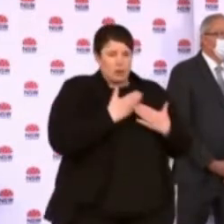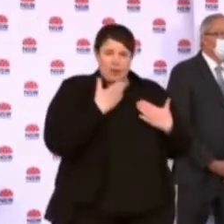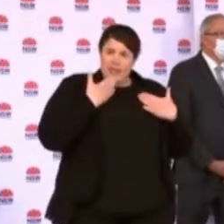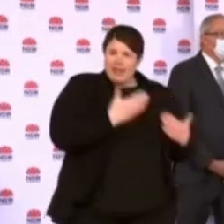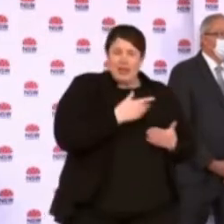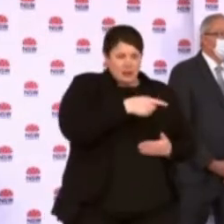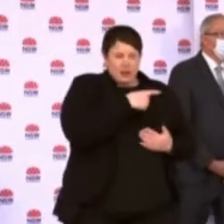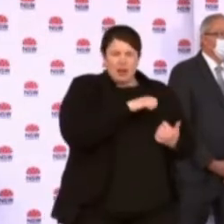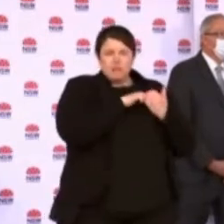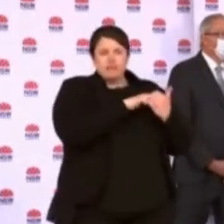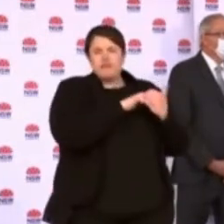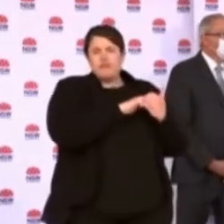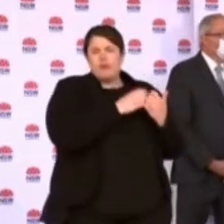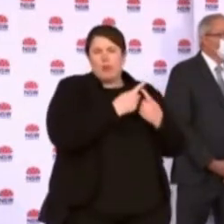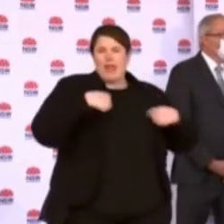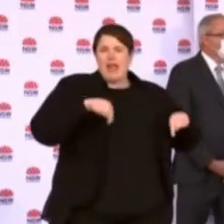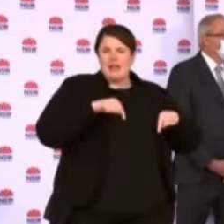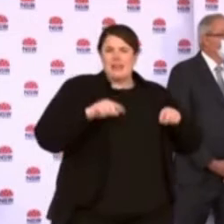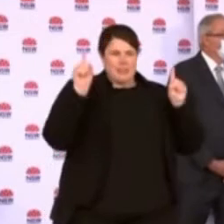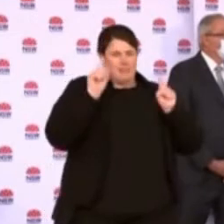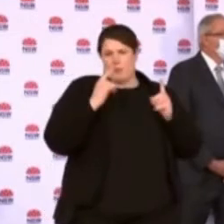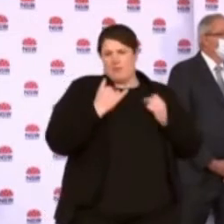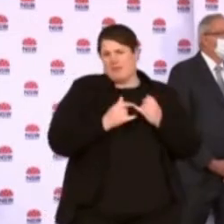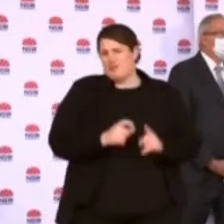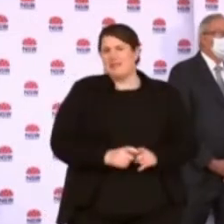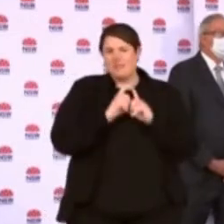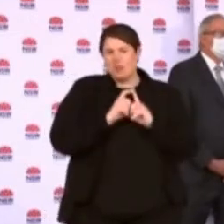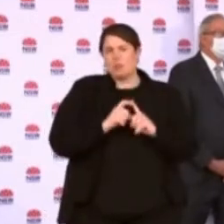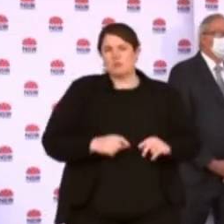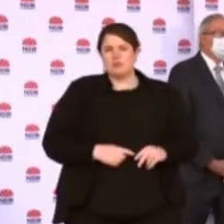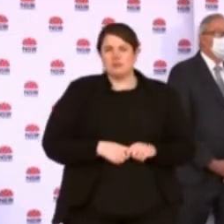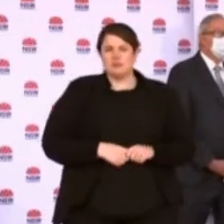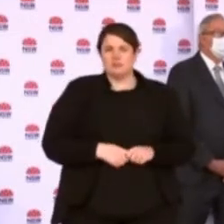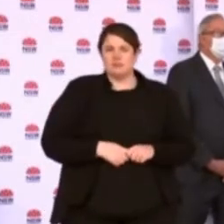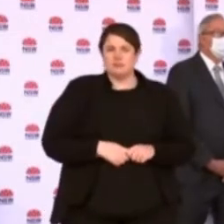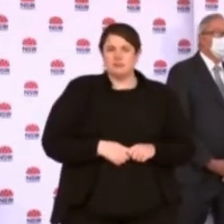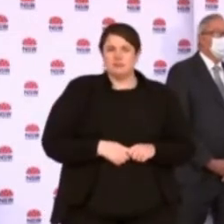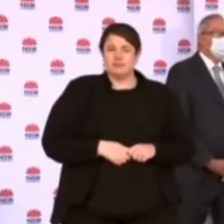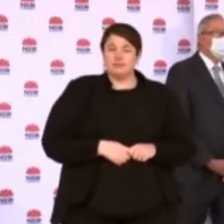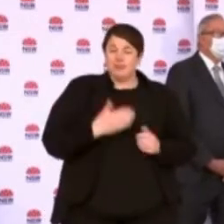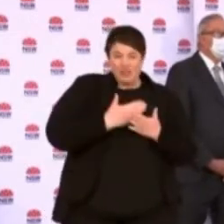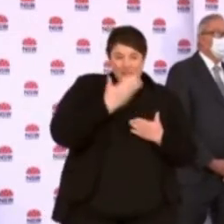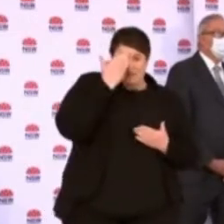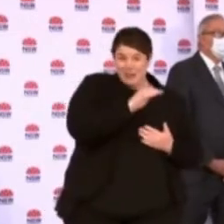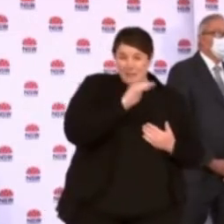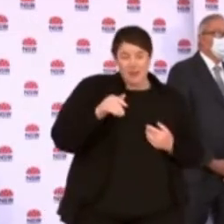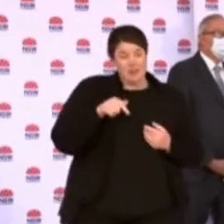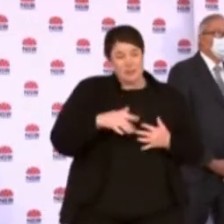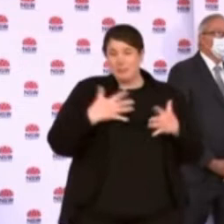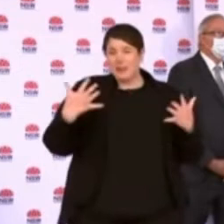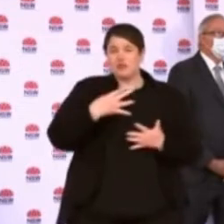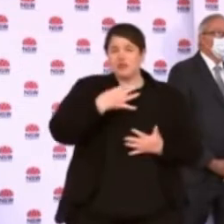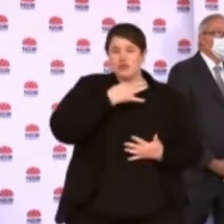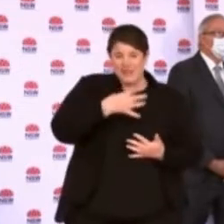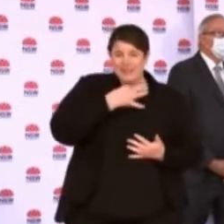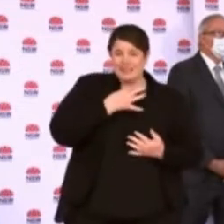block for working so well with us during a very difficult time. But this is a reminder of the risks that COVID poses and